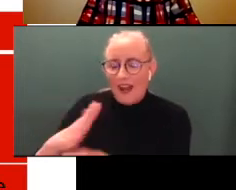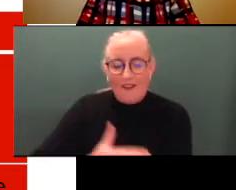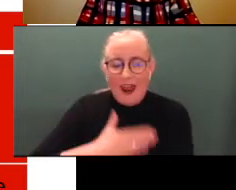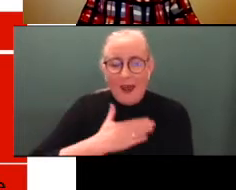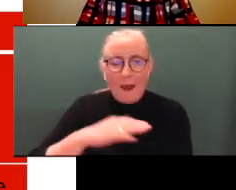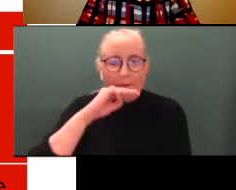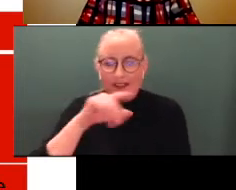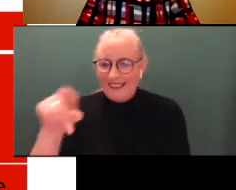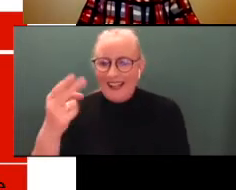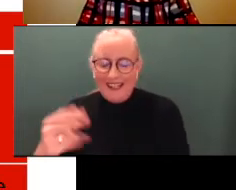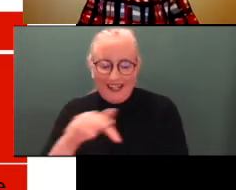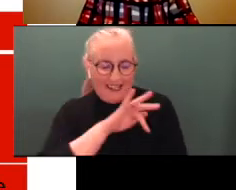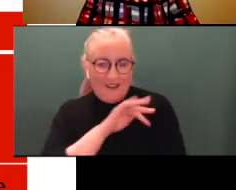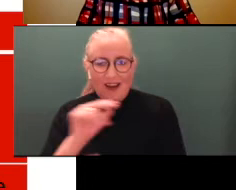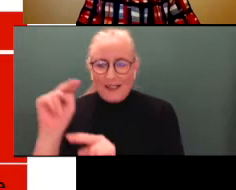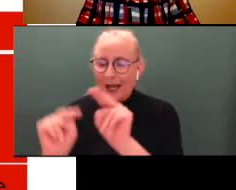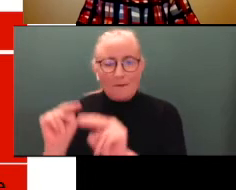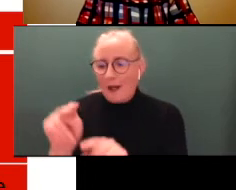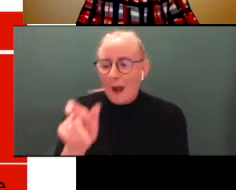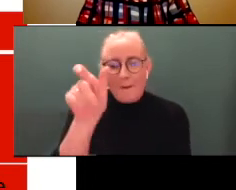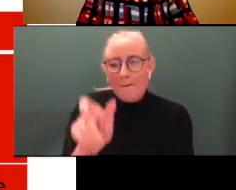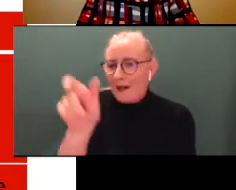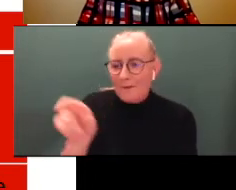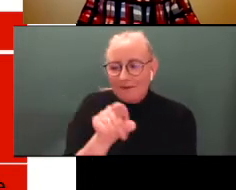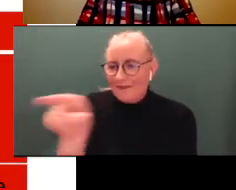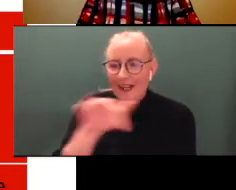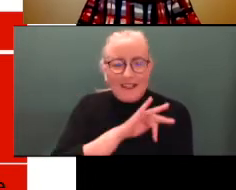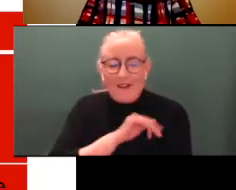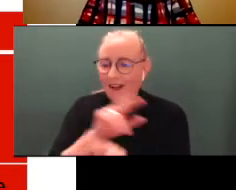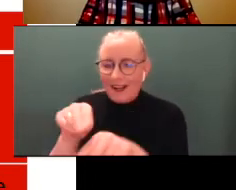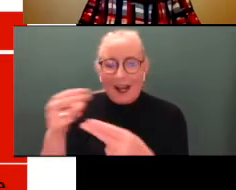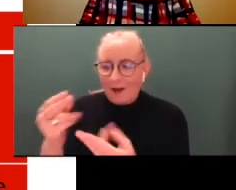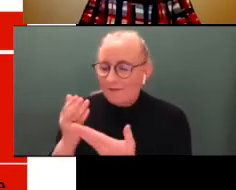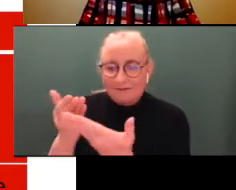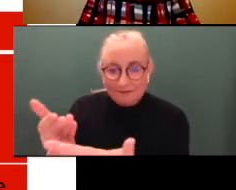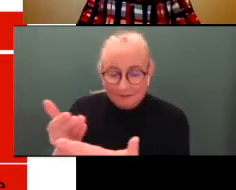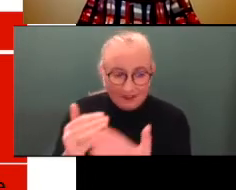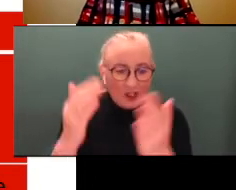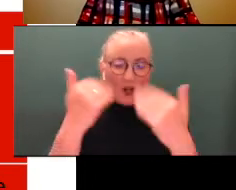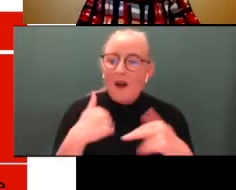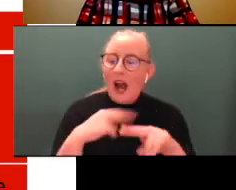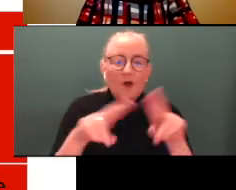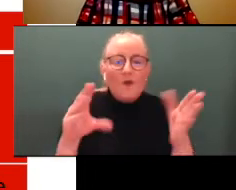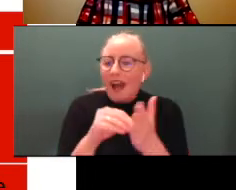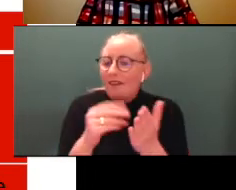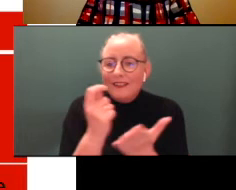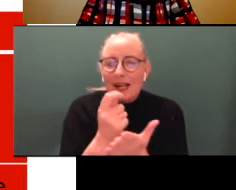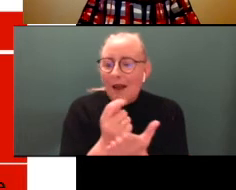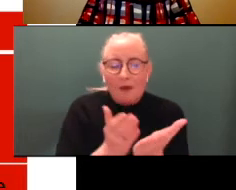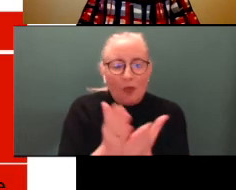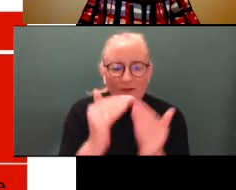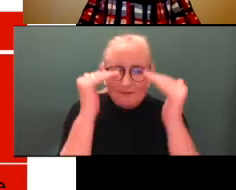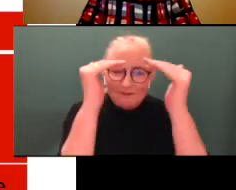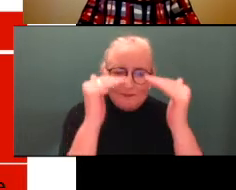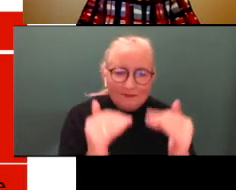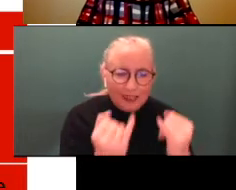self-assessment, and our participants were not able to provide that. So you'll see, I don't have time today to go through these in detail, but you will